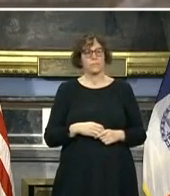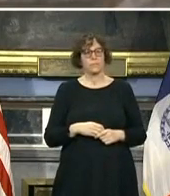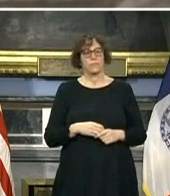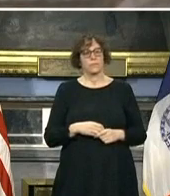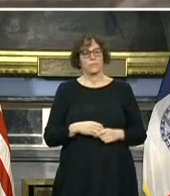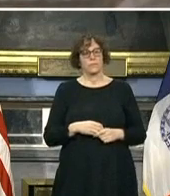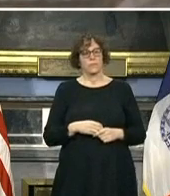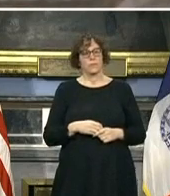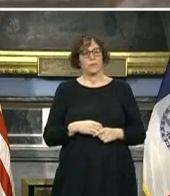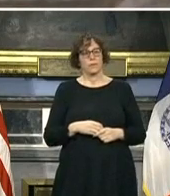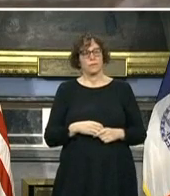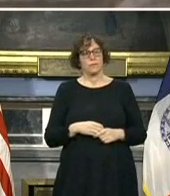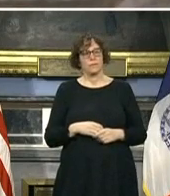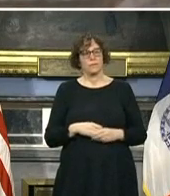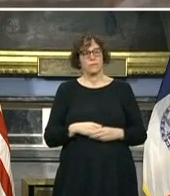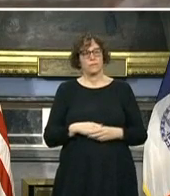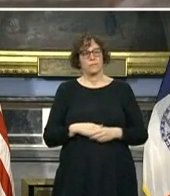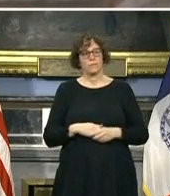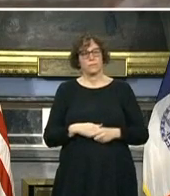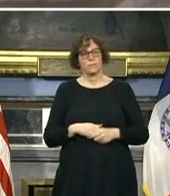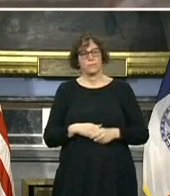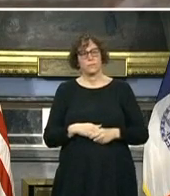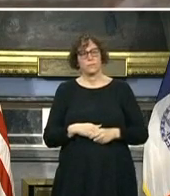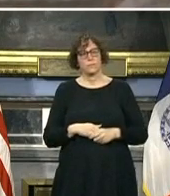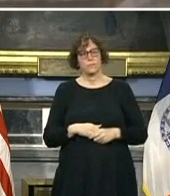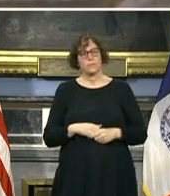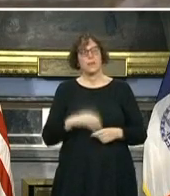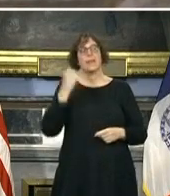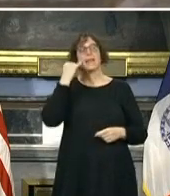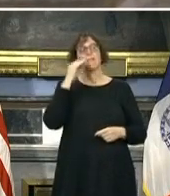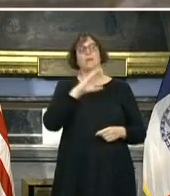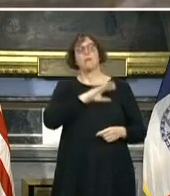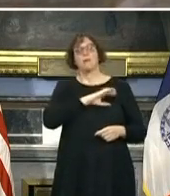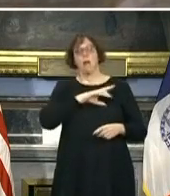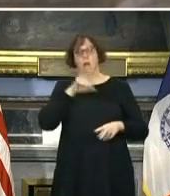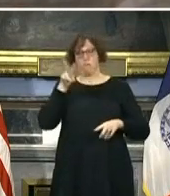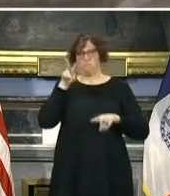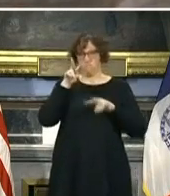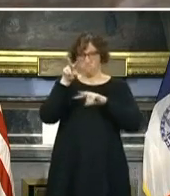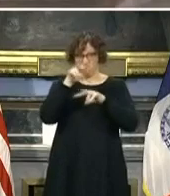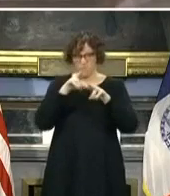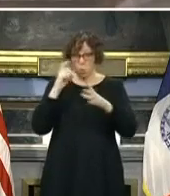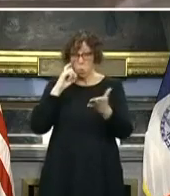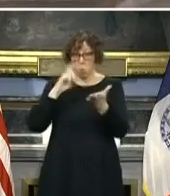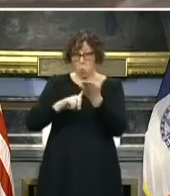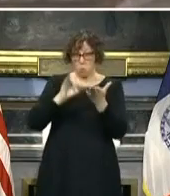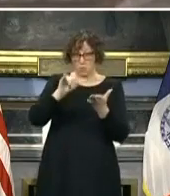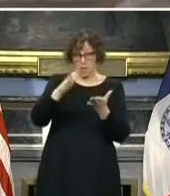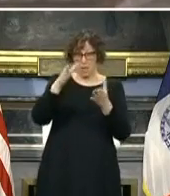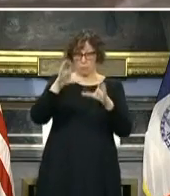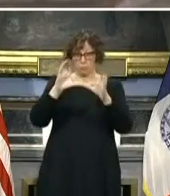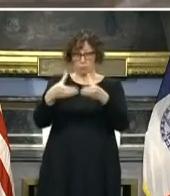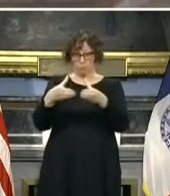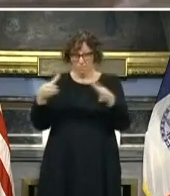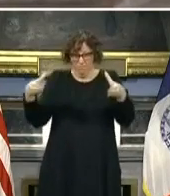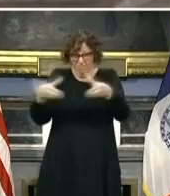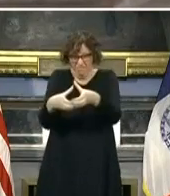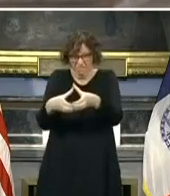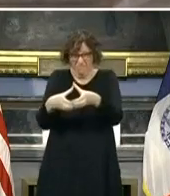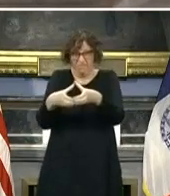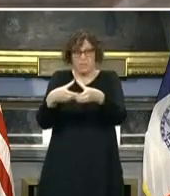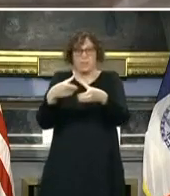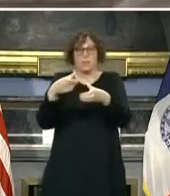maintain a distance when they're, summoning people or enforcing? How does that work, especially considering, the high rates